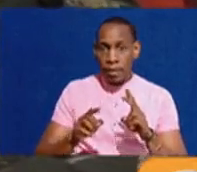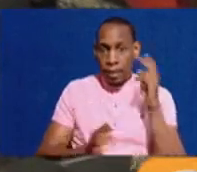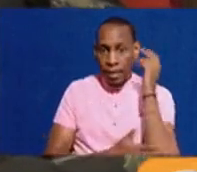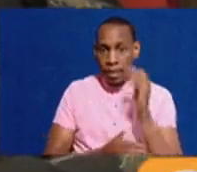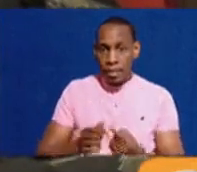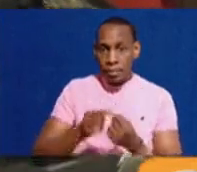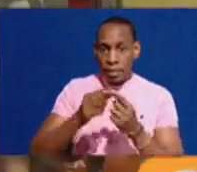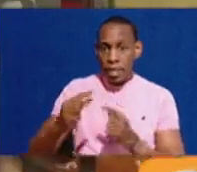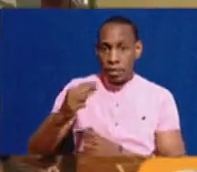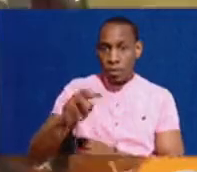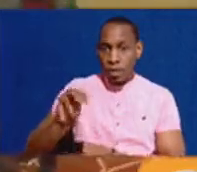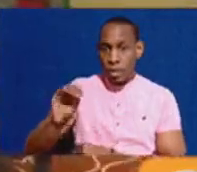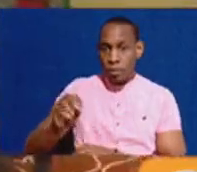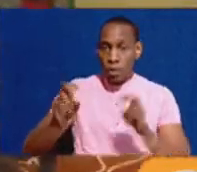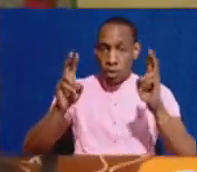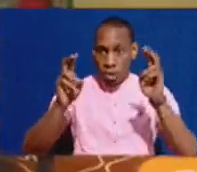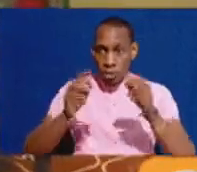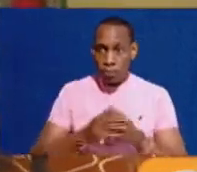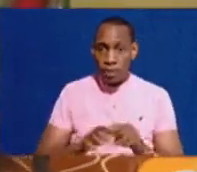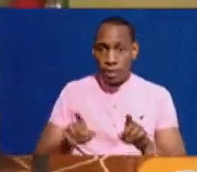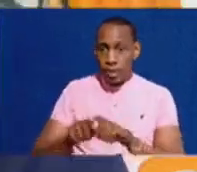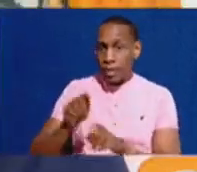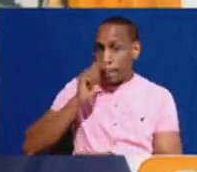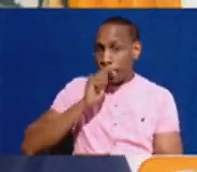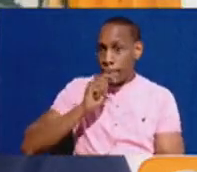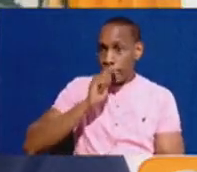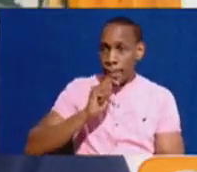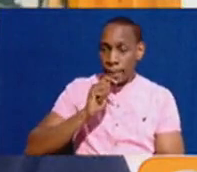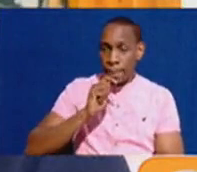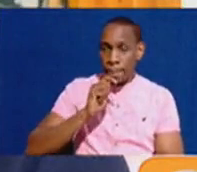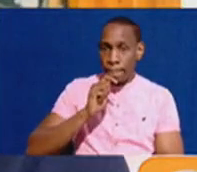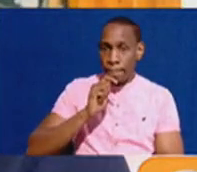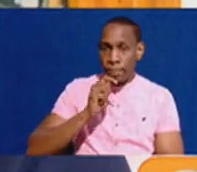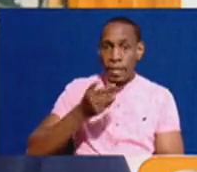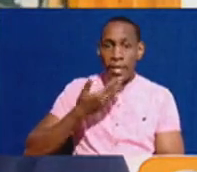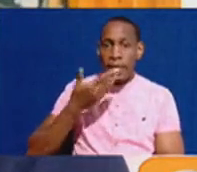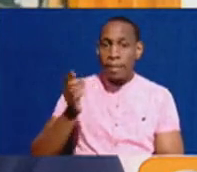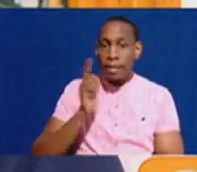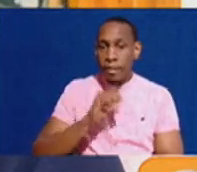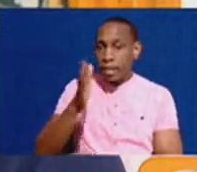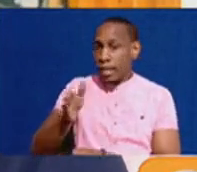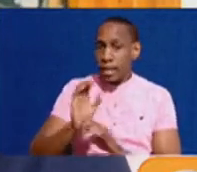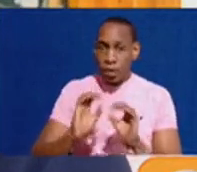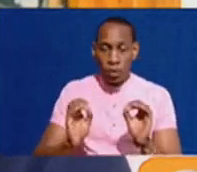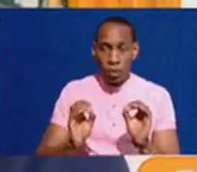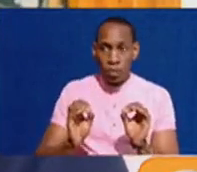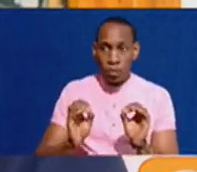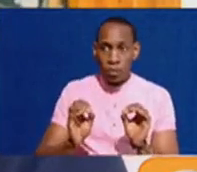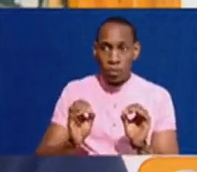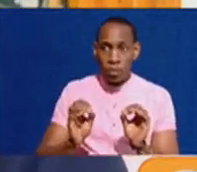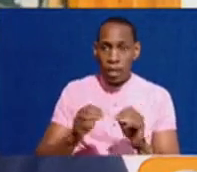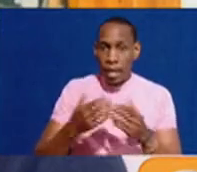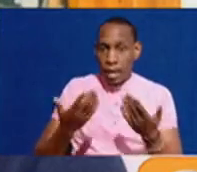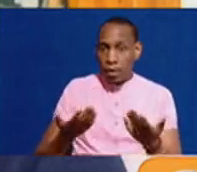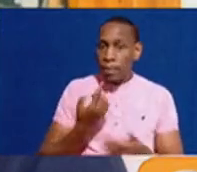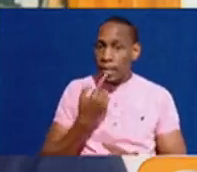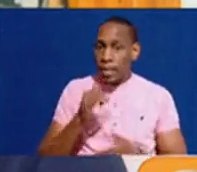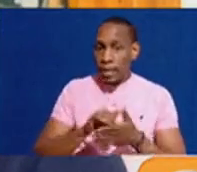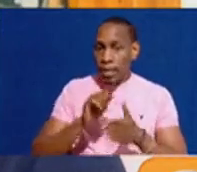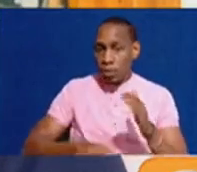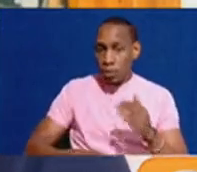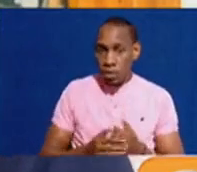thing. And given that Tanzania has responded indirectly, by saying that it